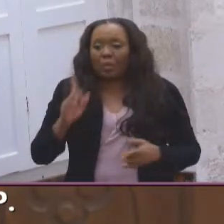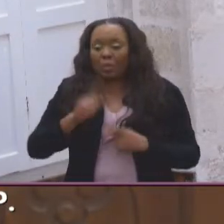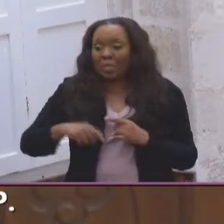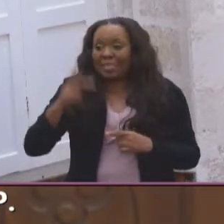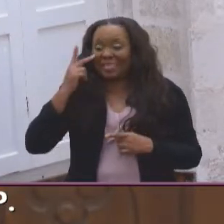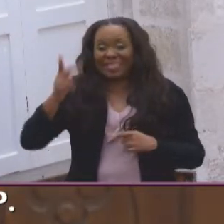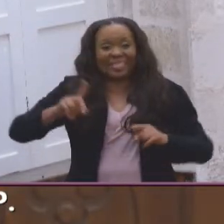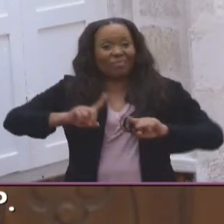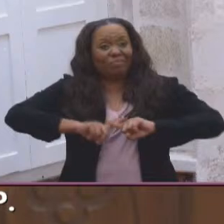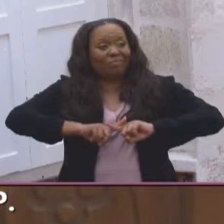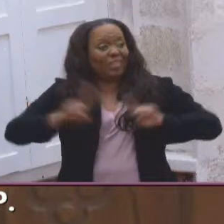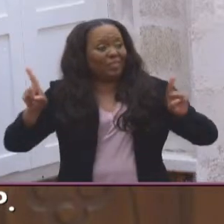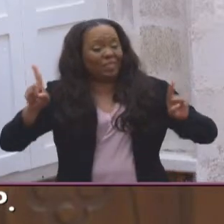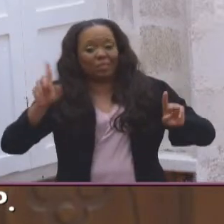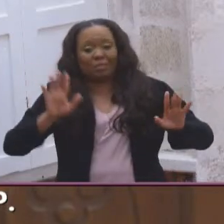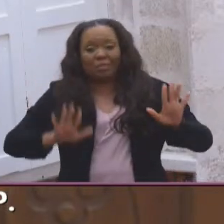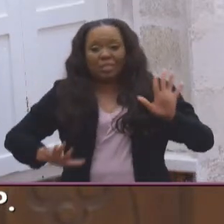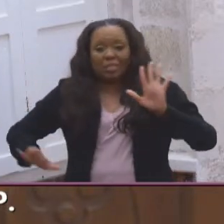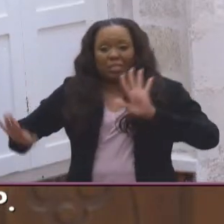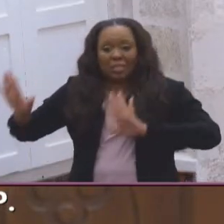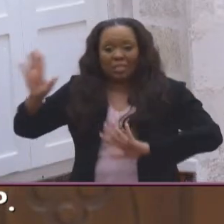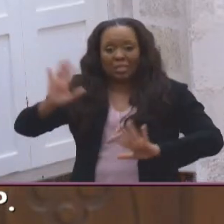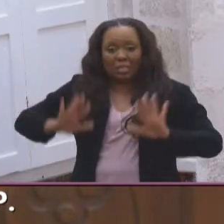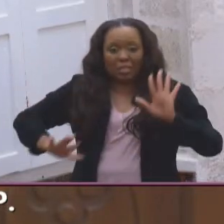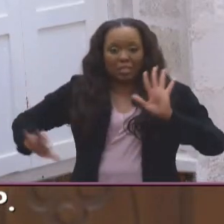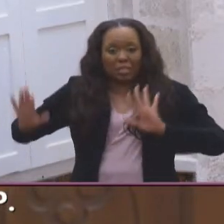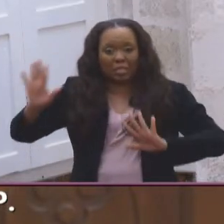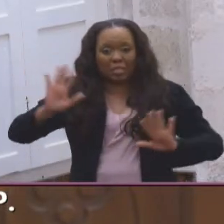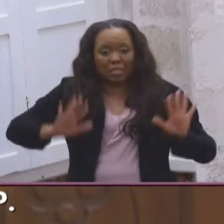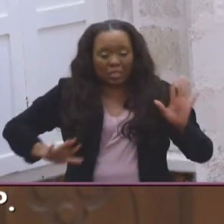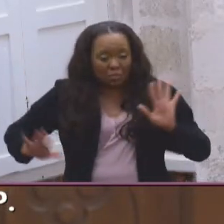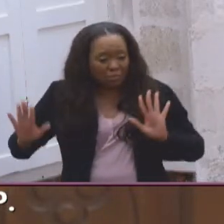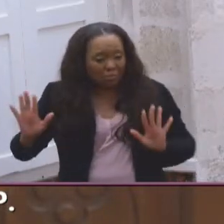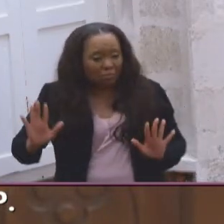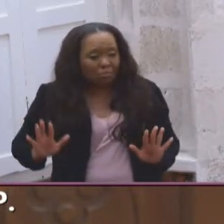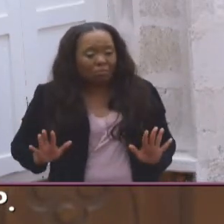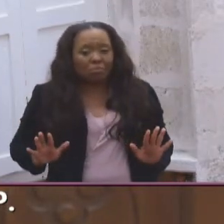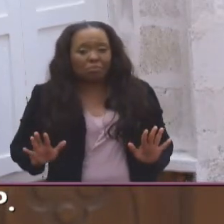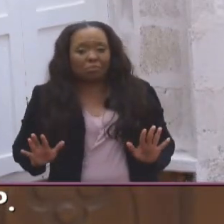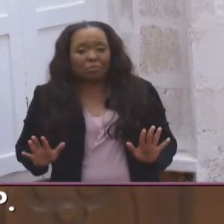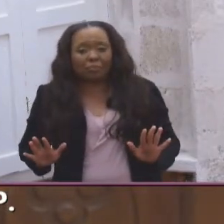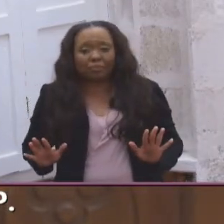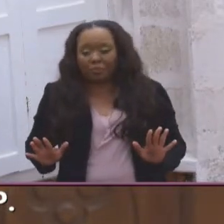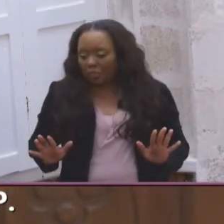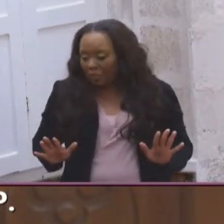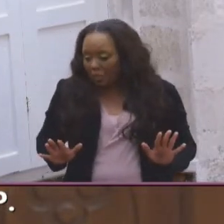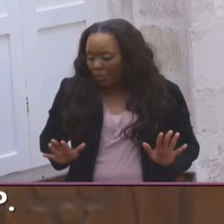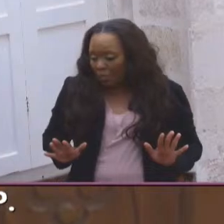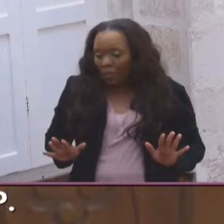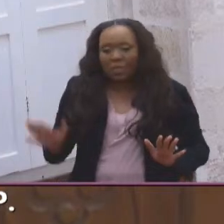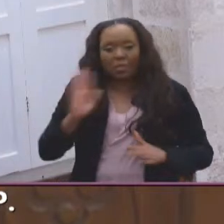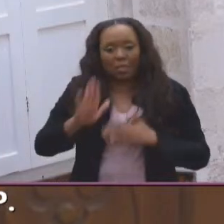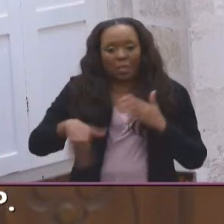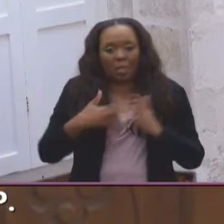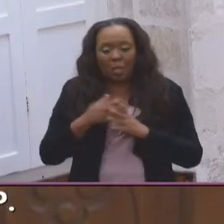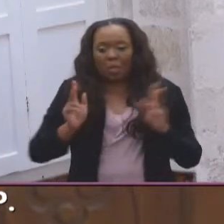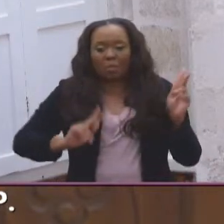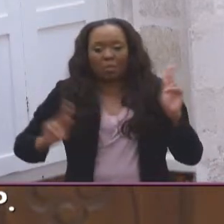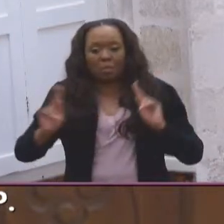The point that you were making, Senator Malalu, that it is every individual who has a role to play in this